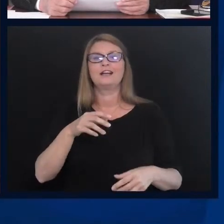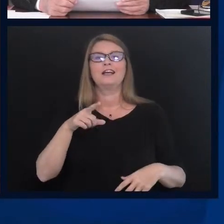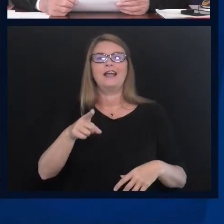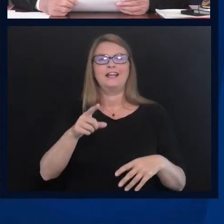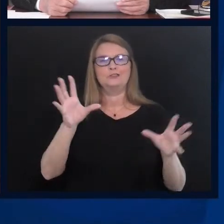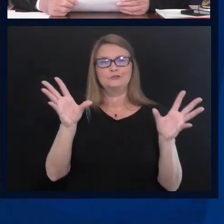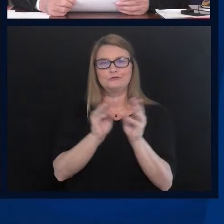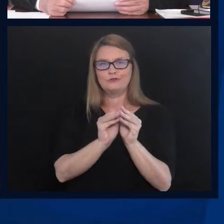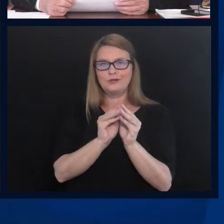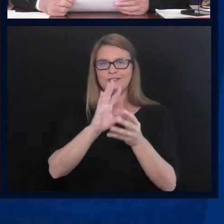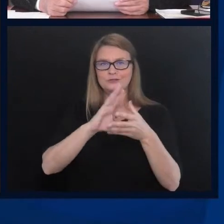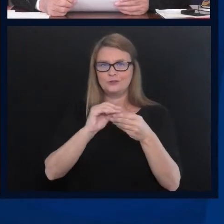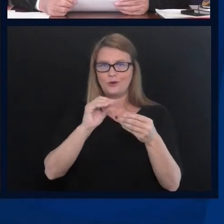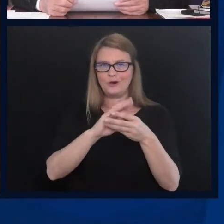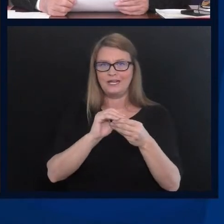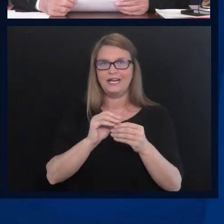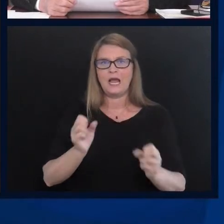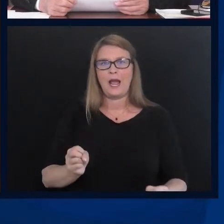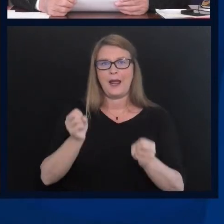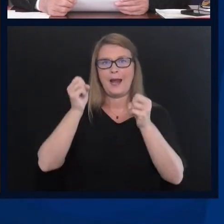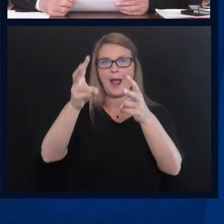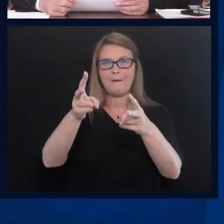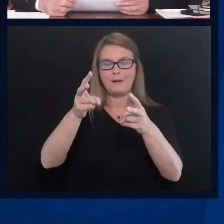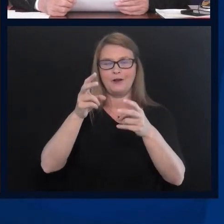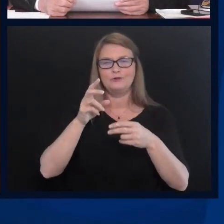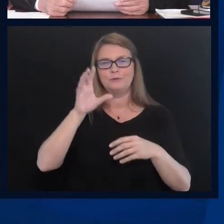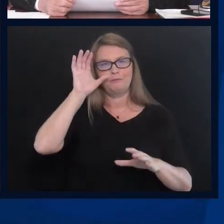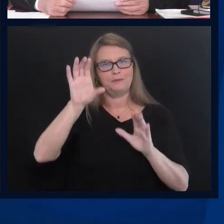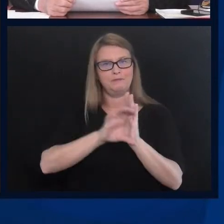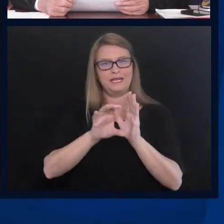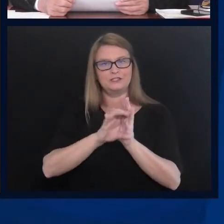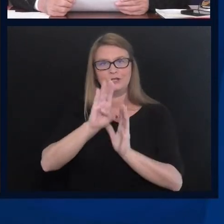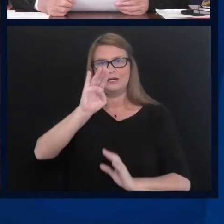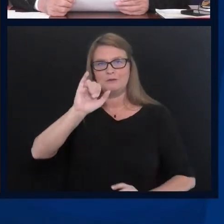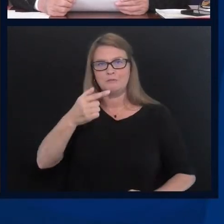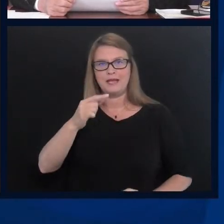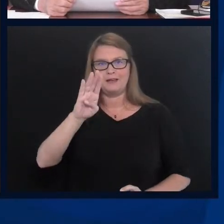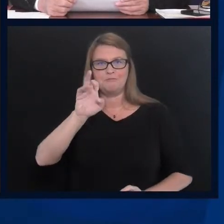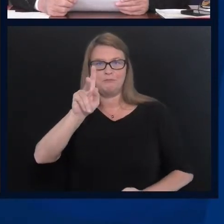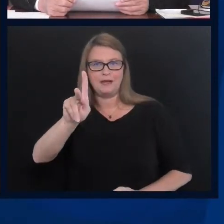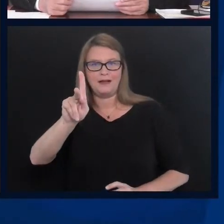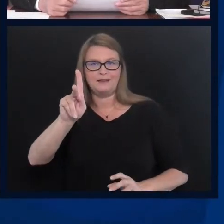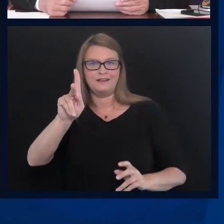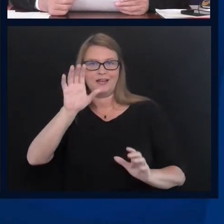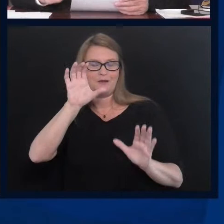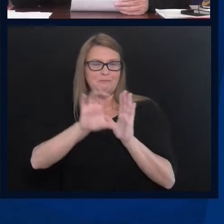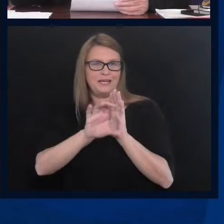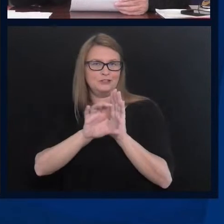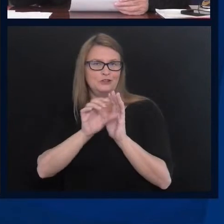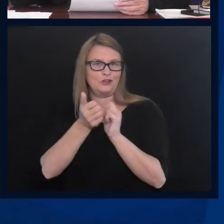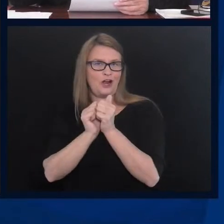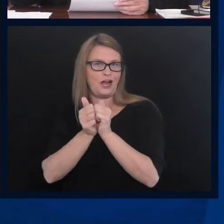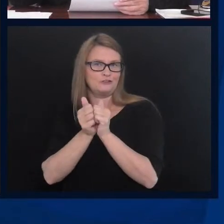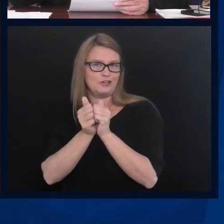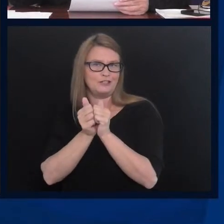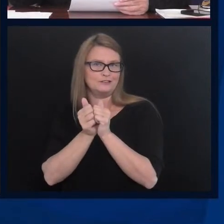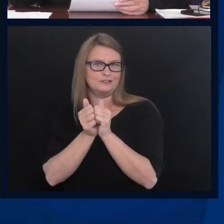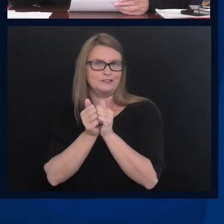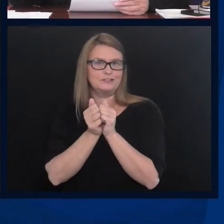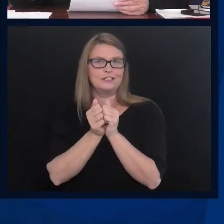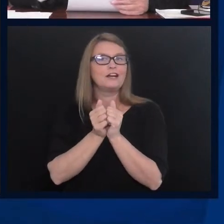and upload the photo to the Big Buck Photo Contest entry form that's